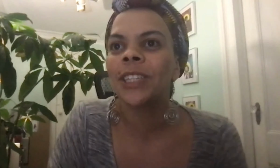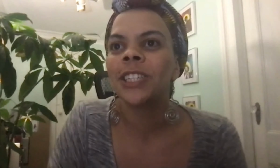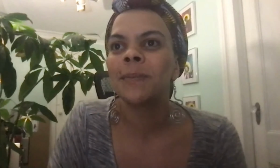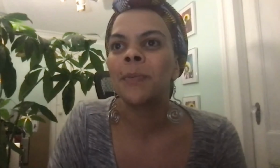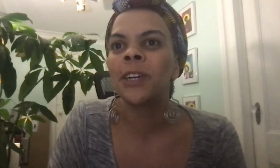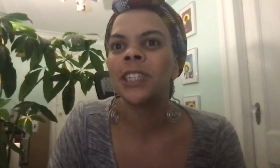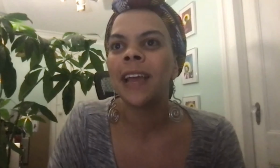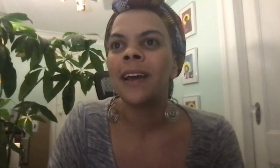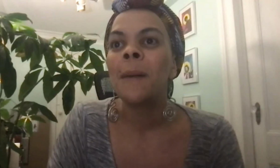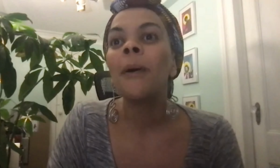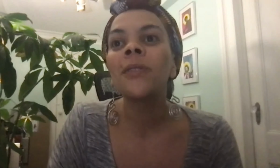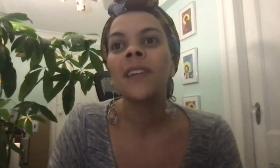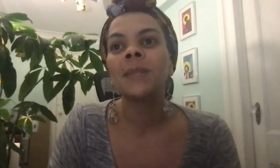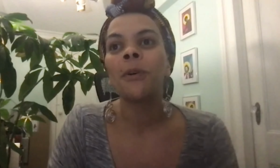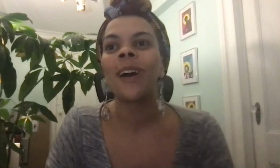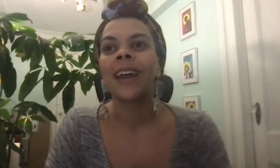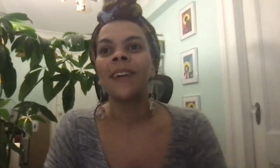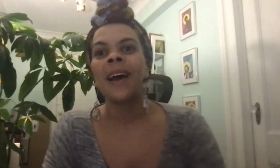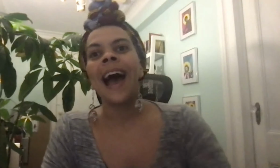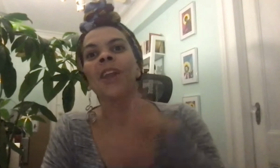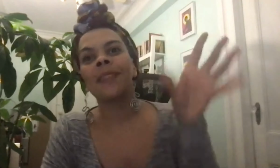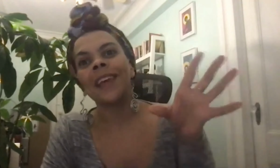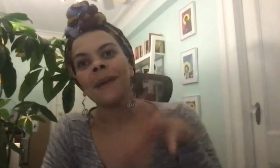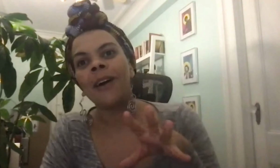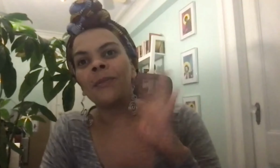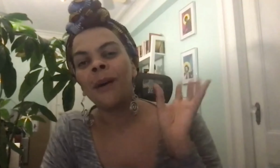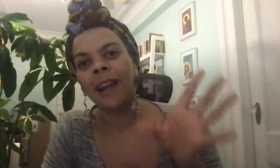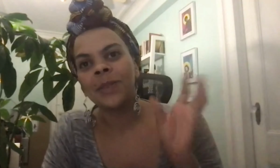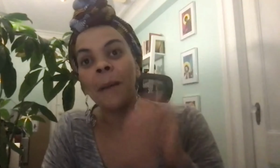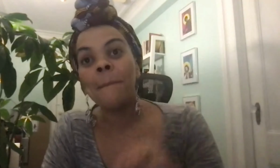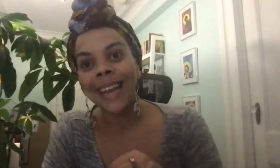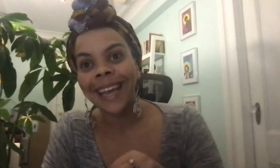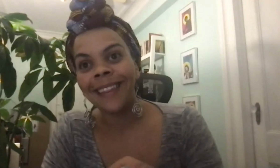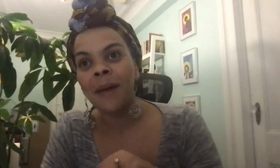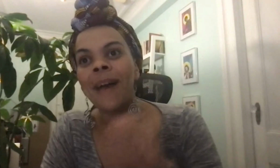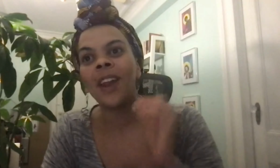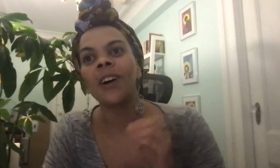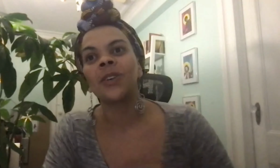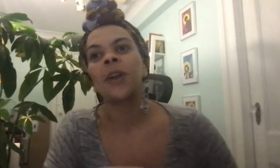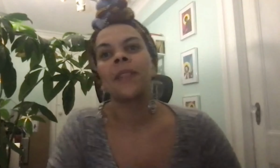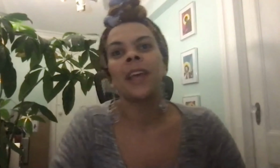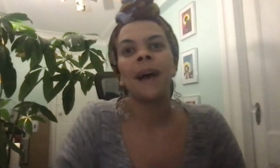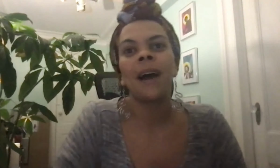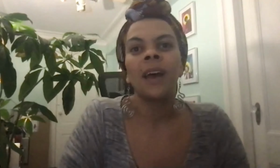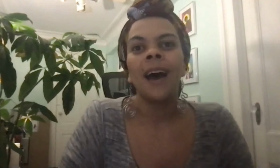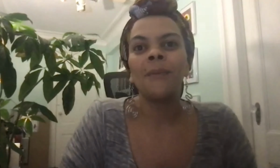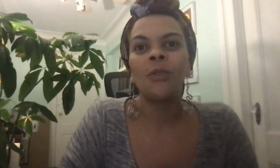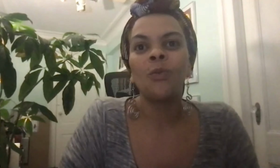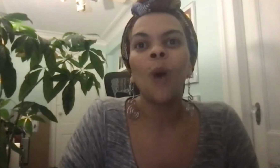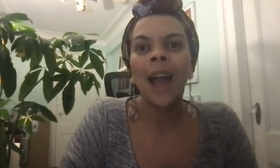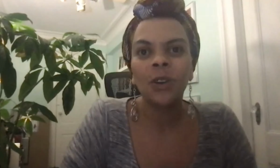other questions, but appreciate both of these, both around kind of how do we think about products without money in them? And then also how do we think